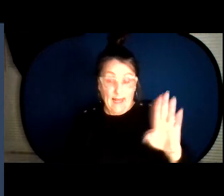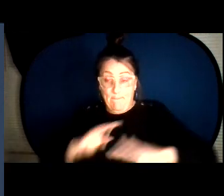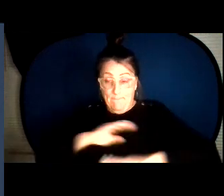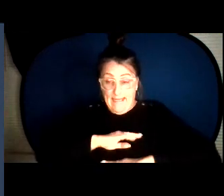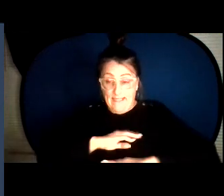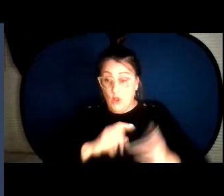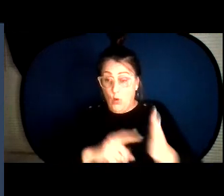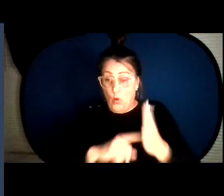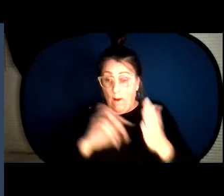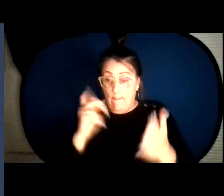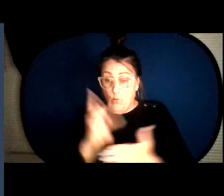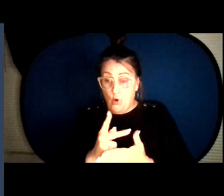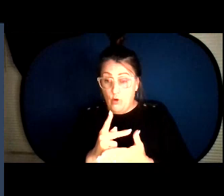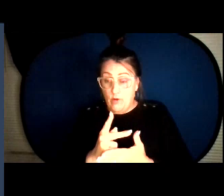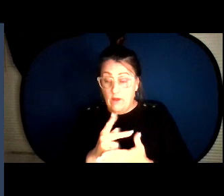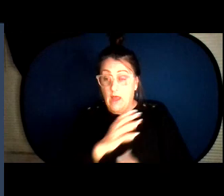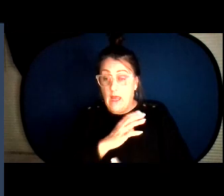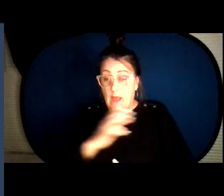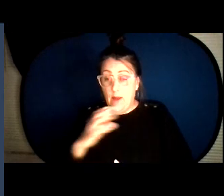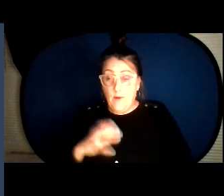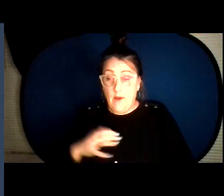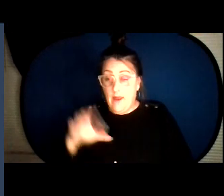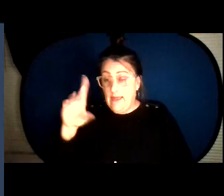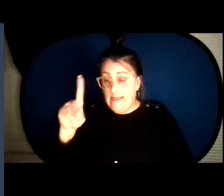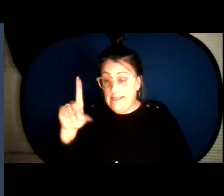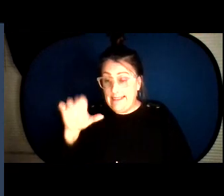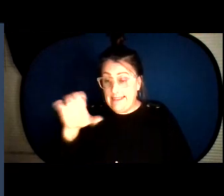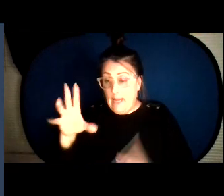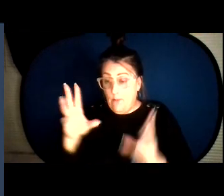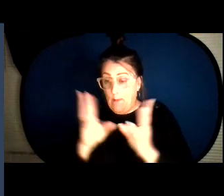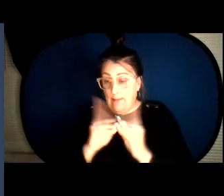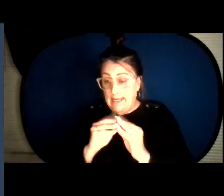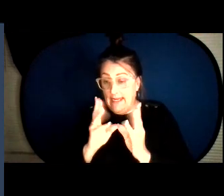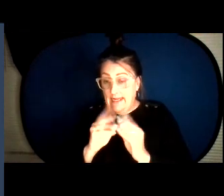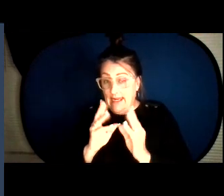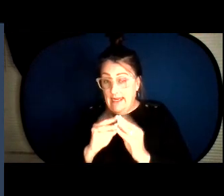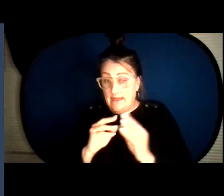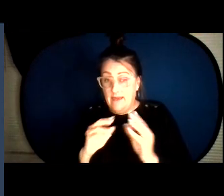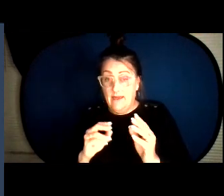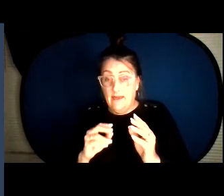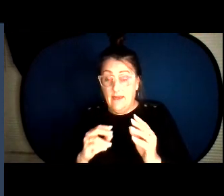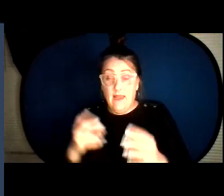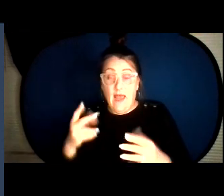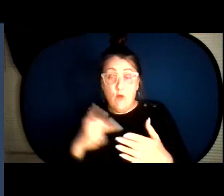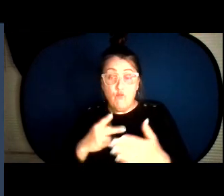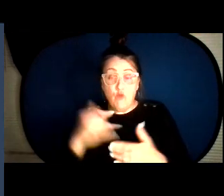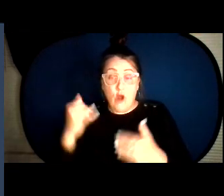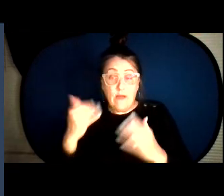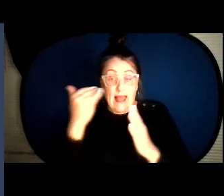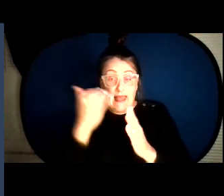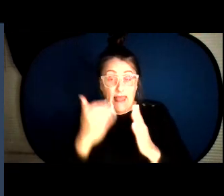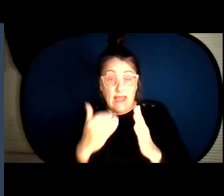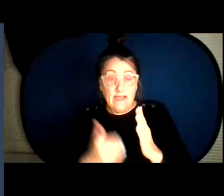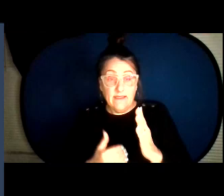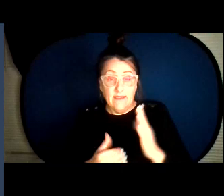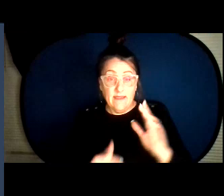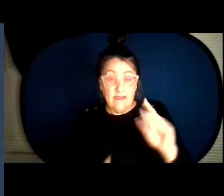the commission at the December meeting. As shown on the project list, TAMSI proposes to